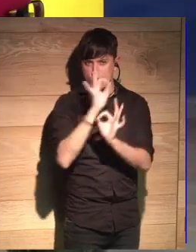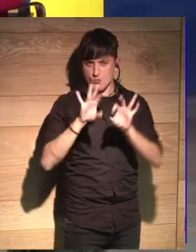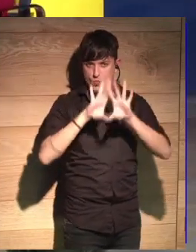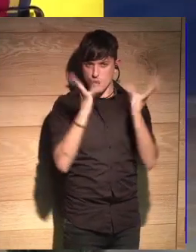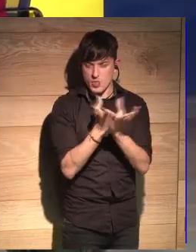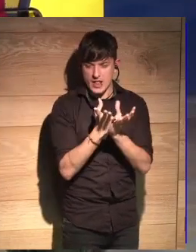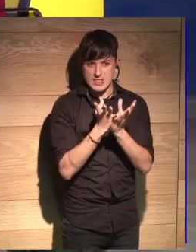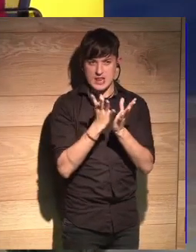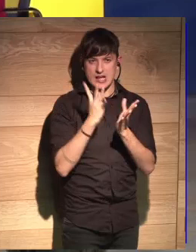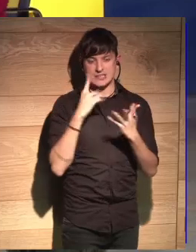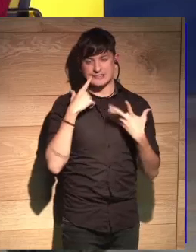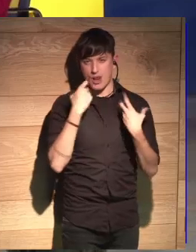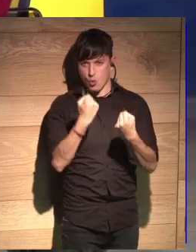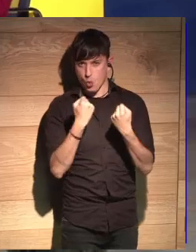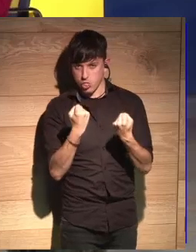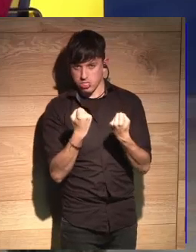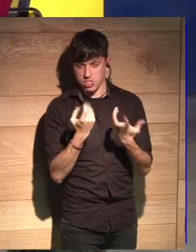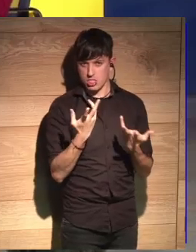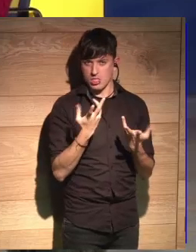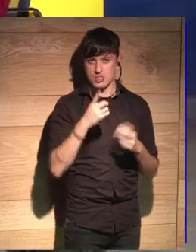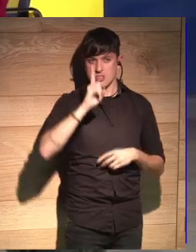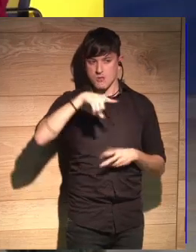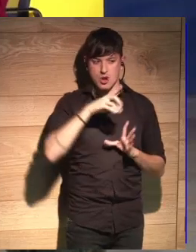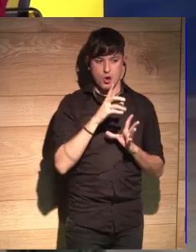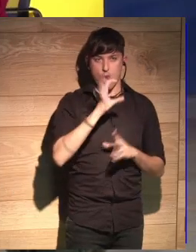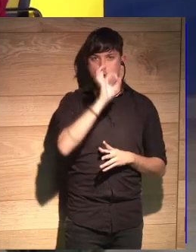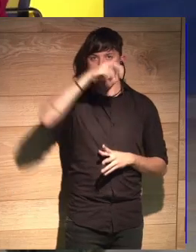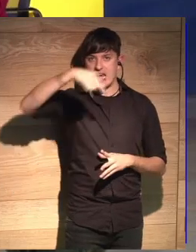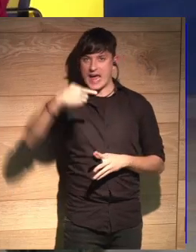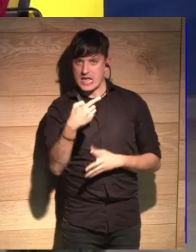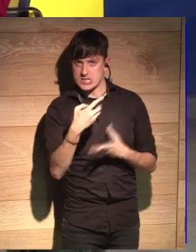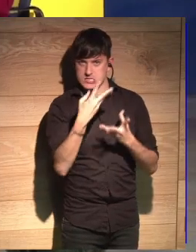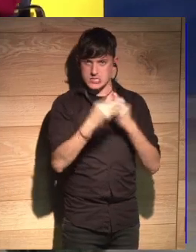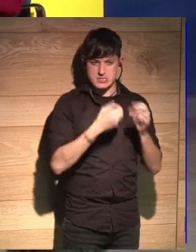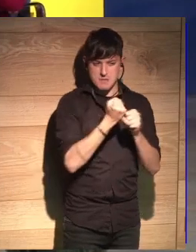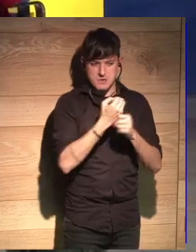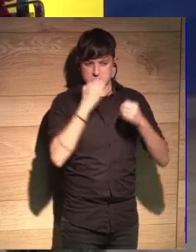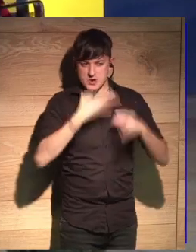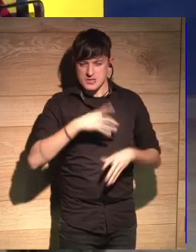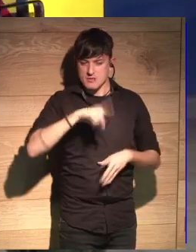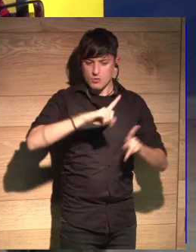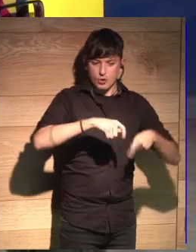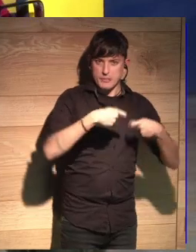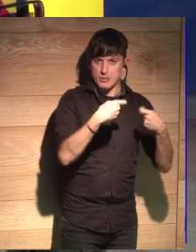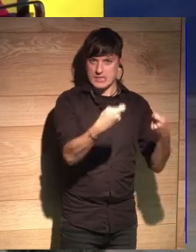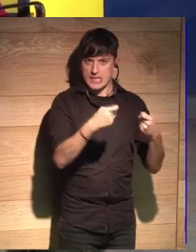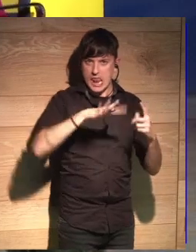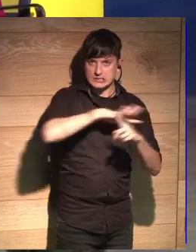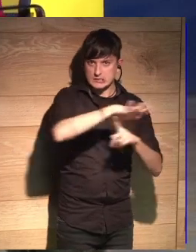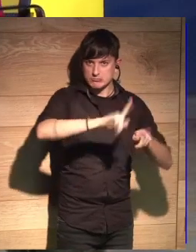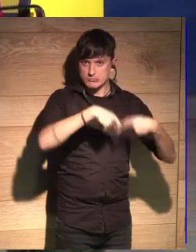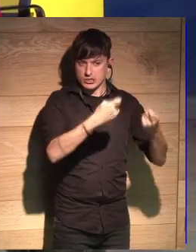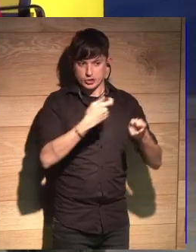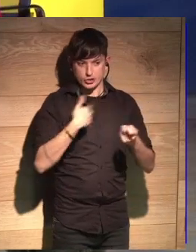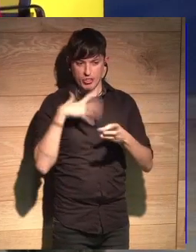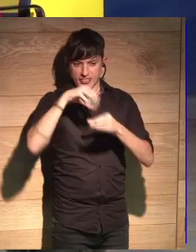are non-governmental organizations. For example, among environmental organizations, I'm on the board of directors in the